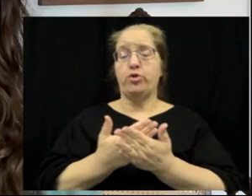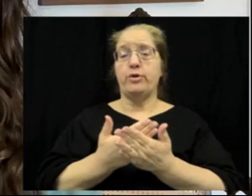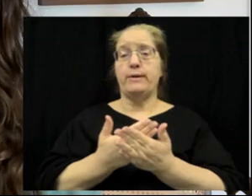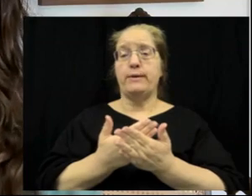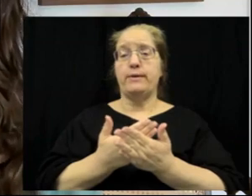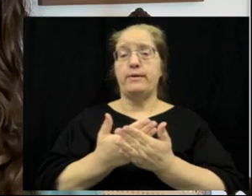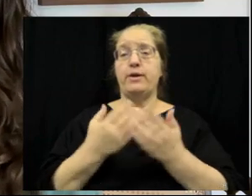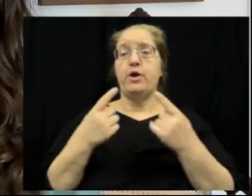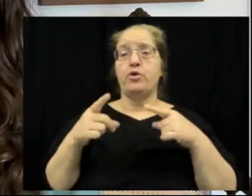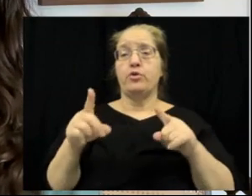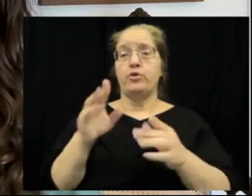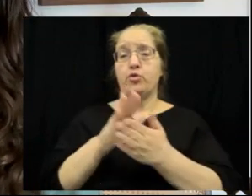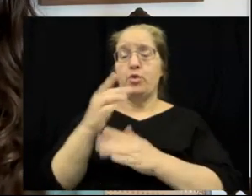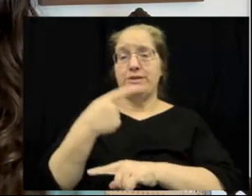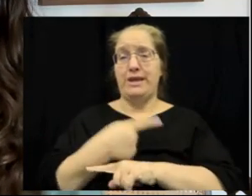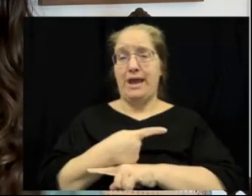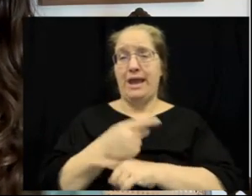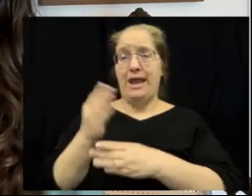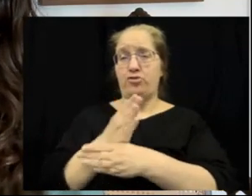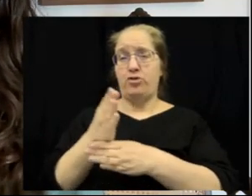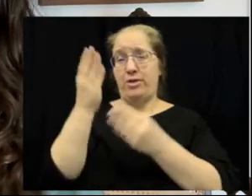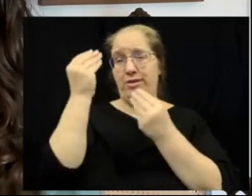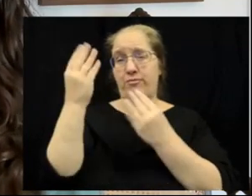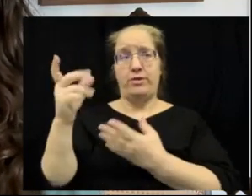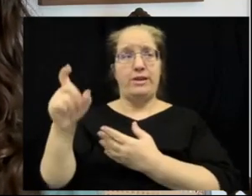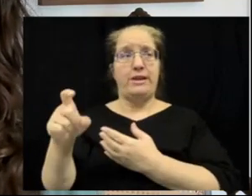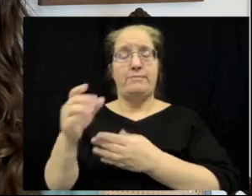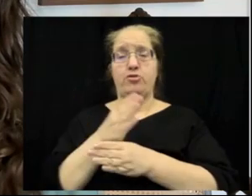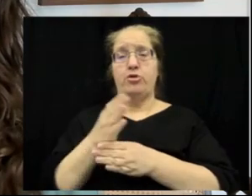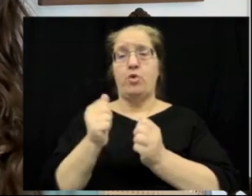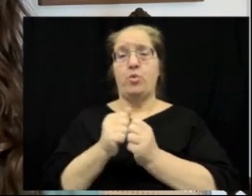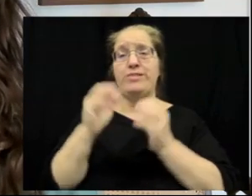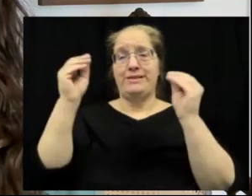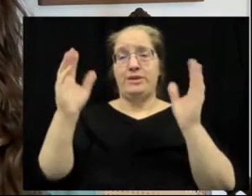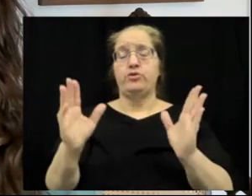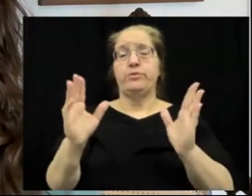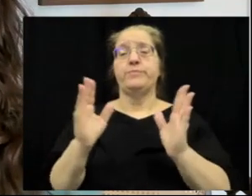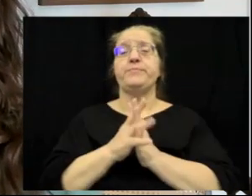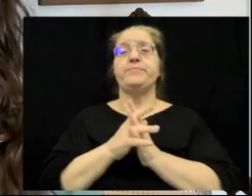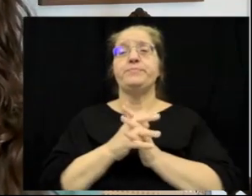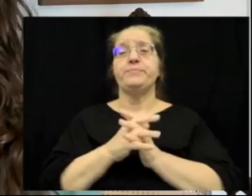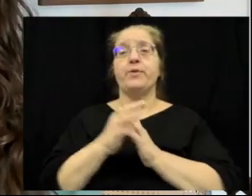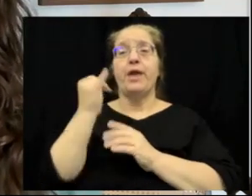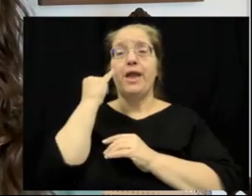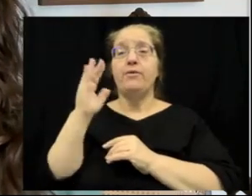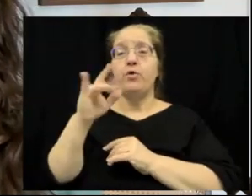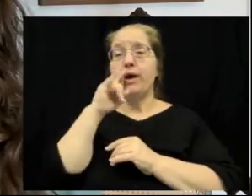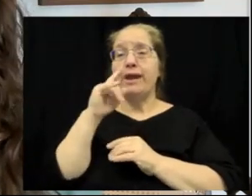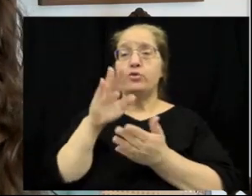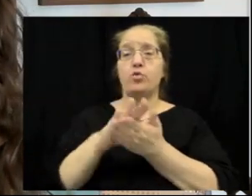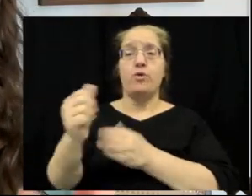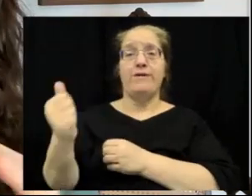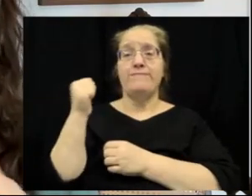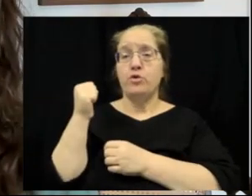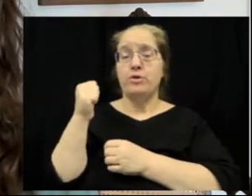to during the school day, as well as share the information that needed to be shared with her teachers. So if your child's school refusal